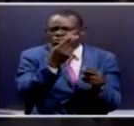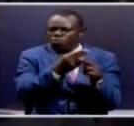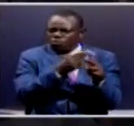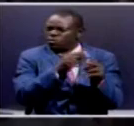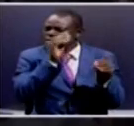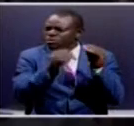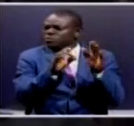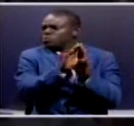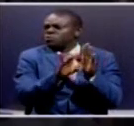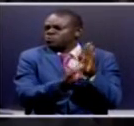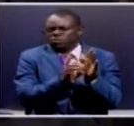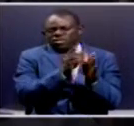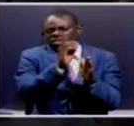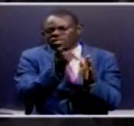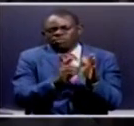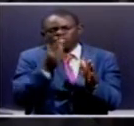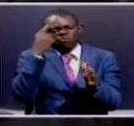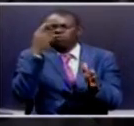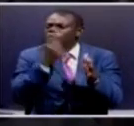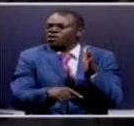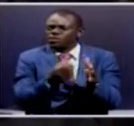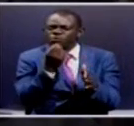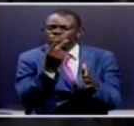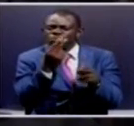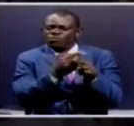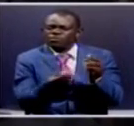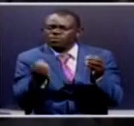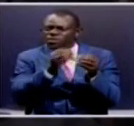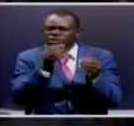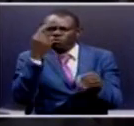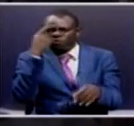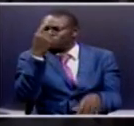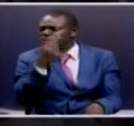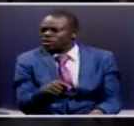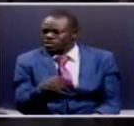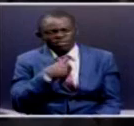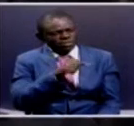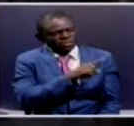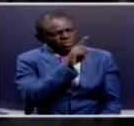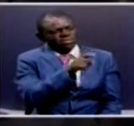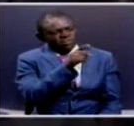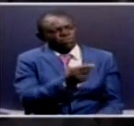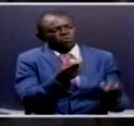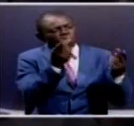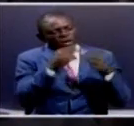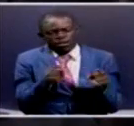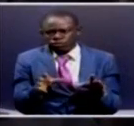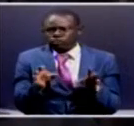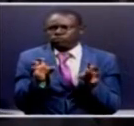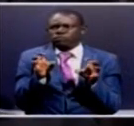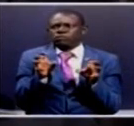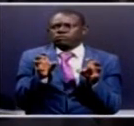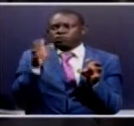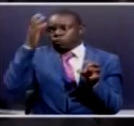and handed in the report. This is saying If you go up to the 8th